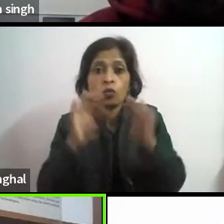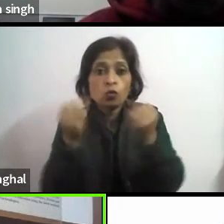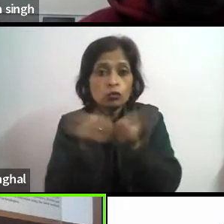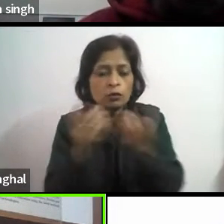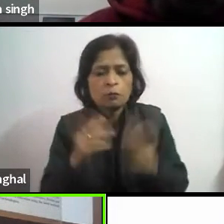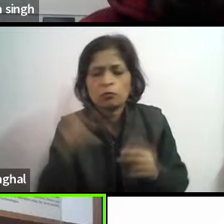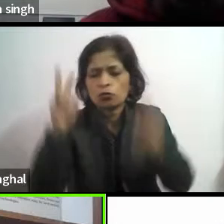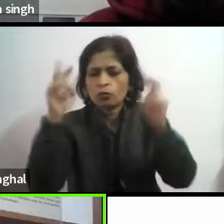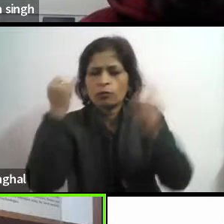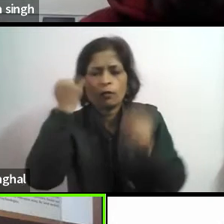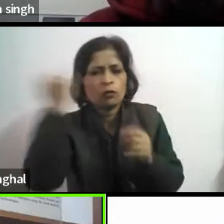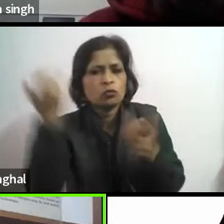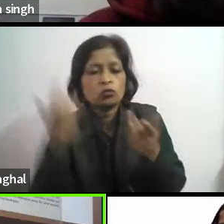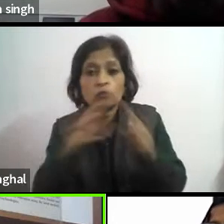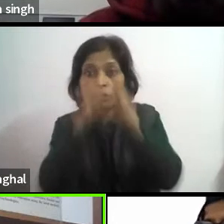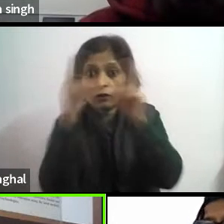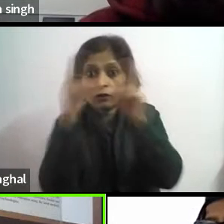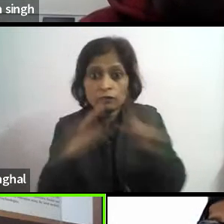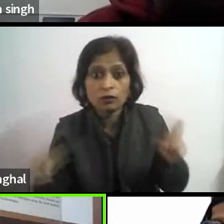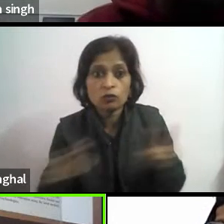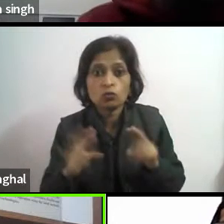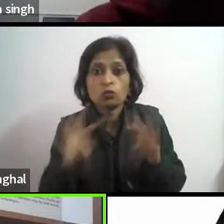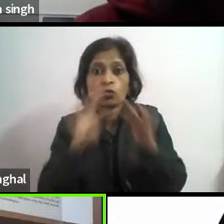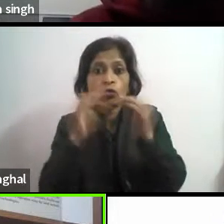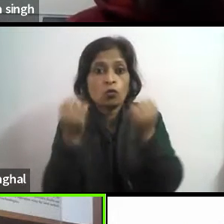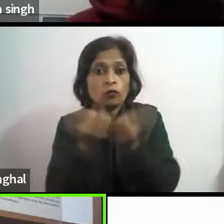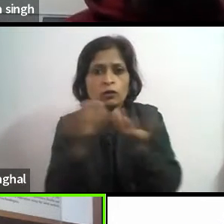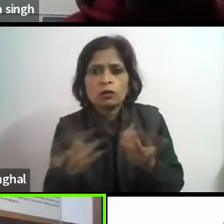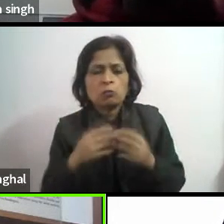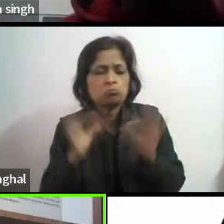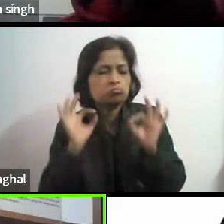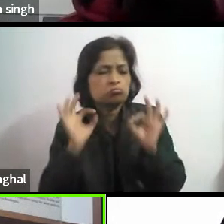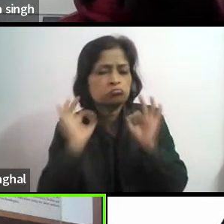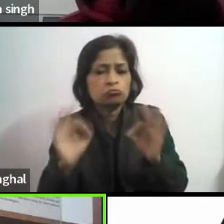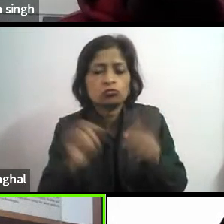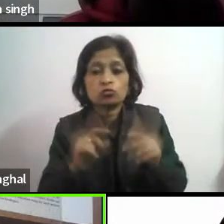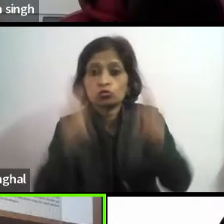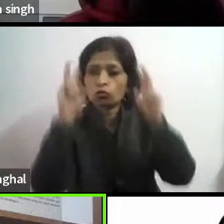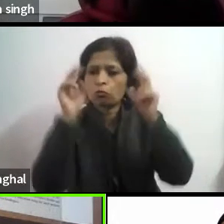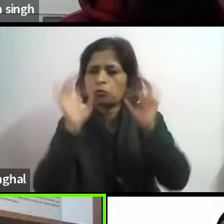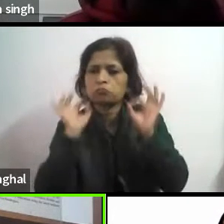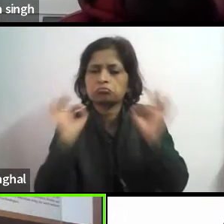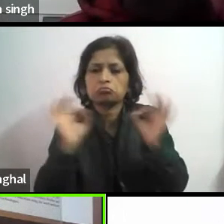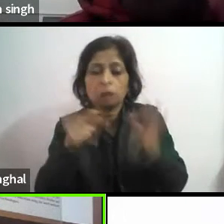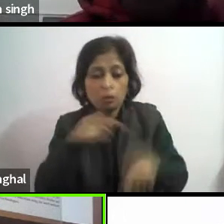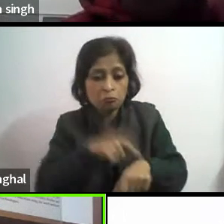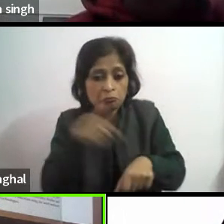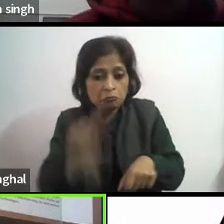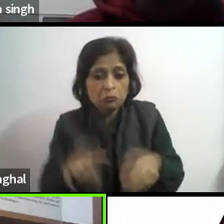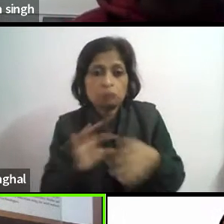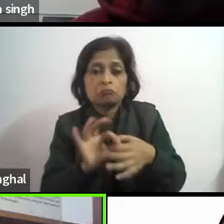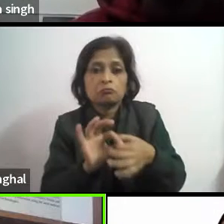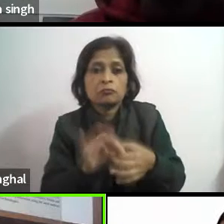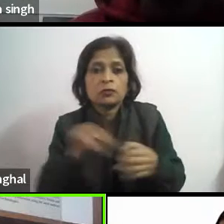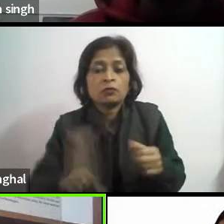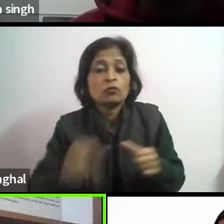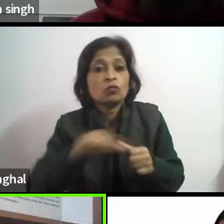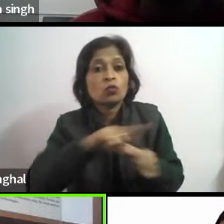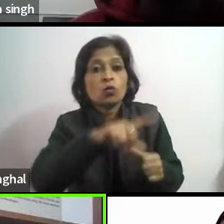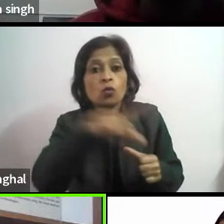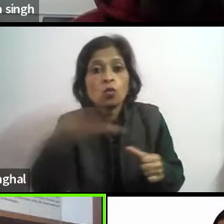organizing international conference on so apt and so relevant topic. I welcome all